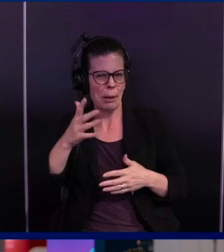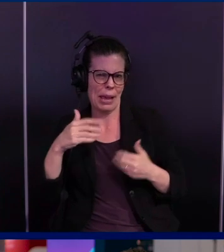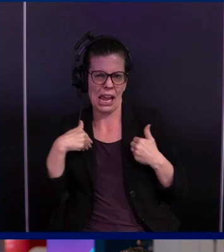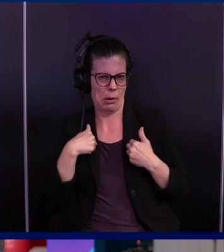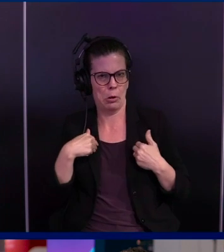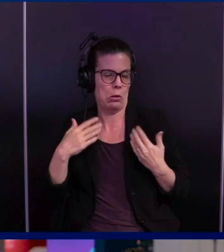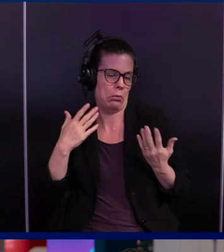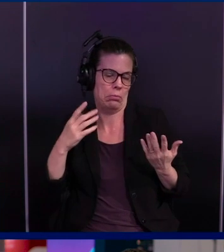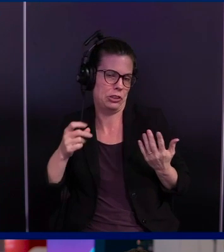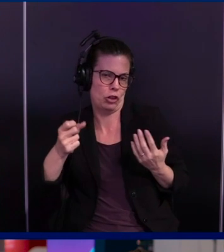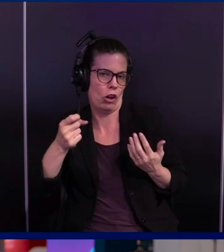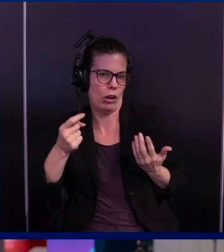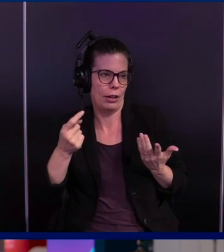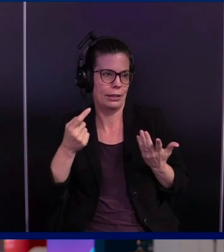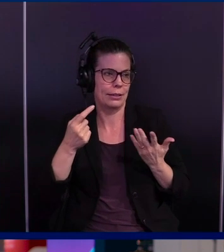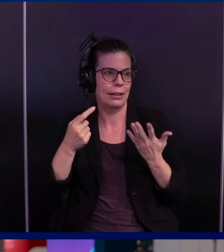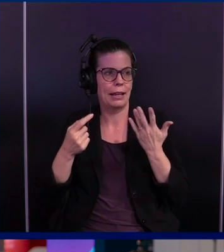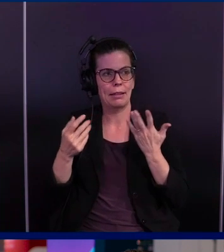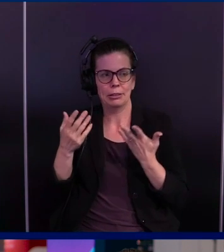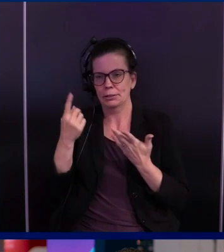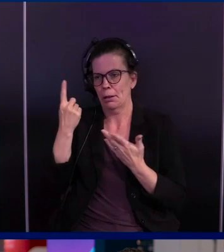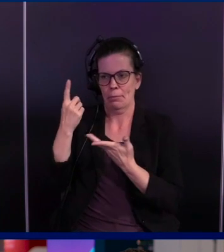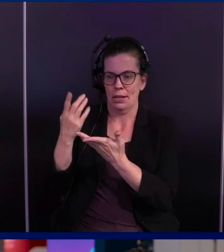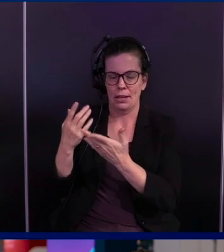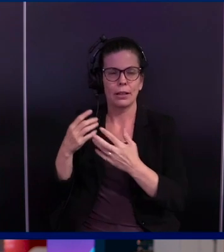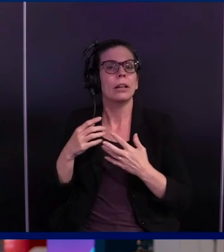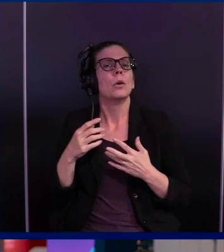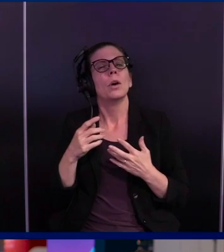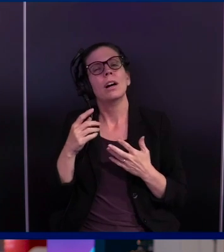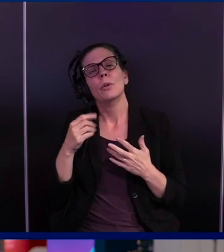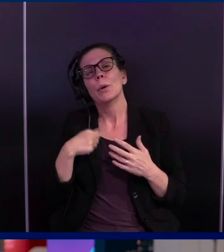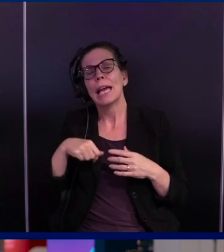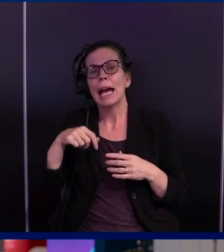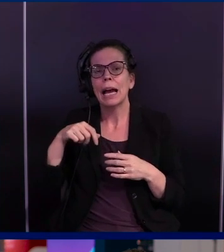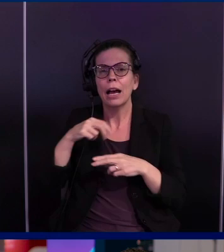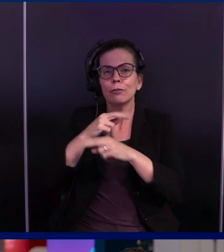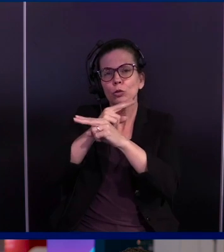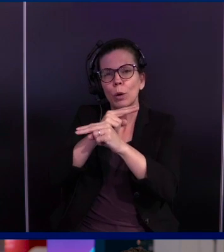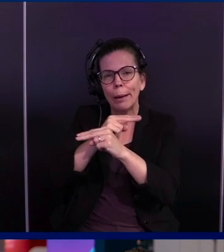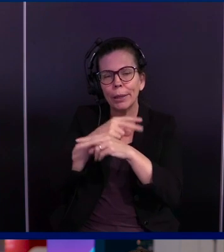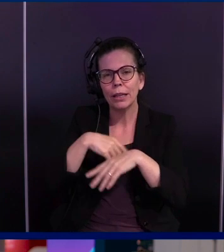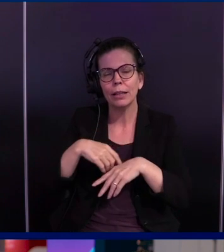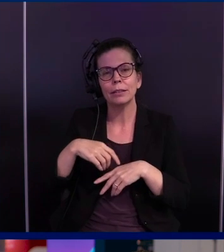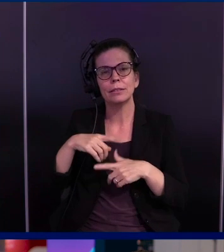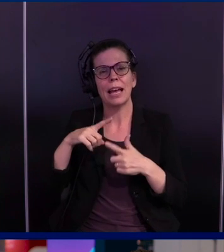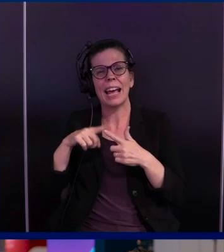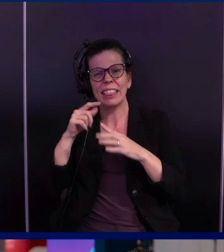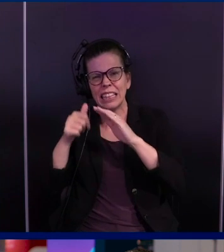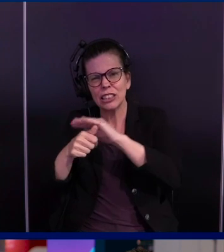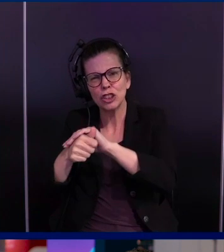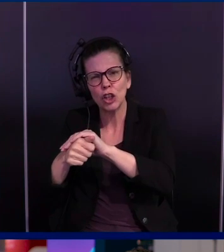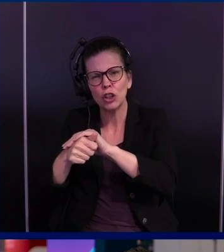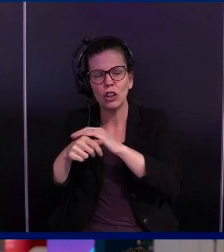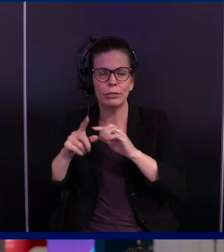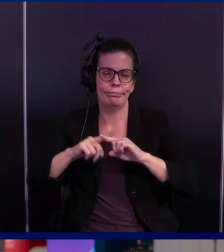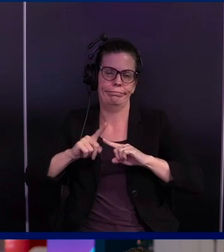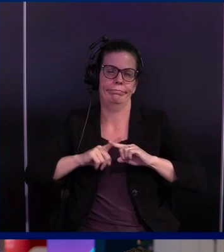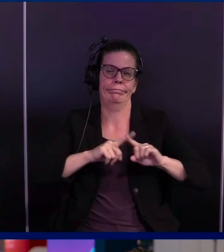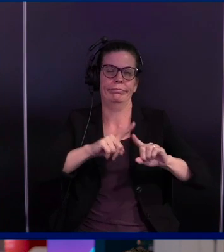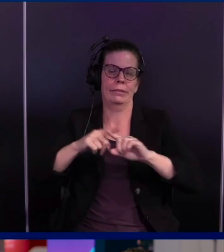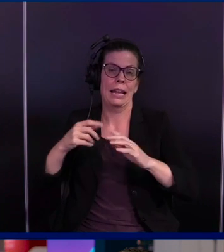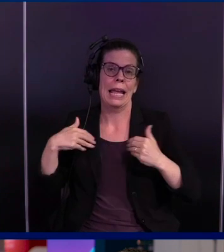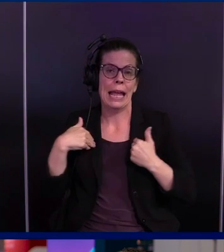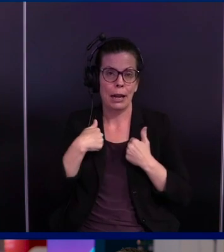okay. Yeah, I think it was. Could discern. Well, so there's rabbits. Yeah. I think there's a turtle. There's different animals that you can go